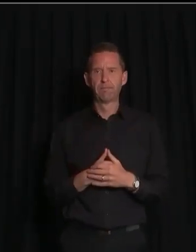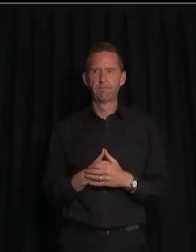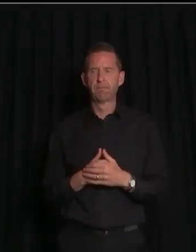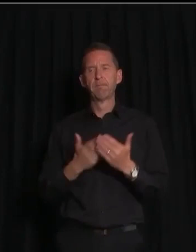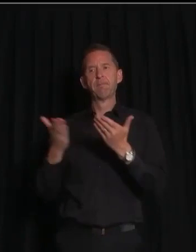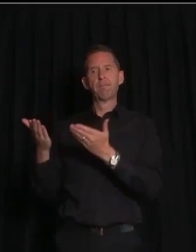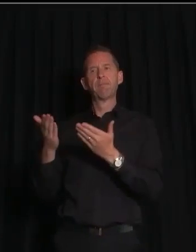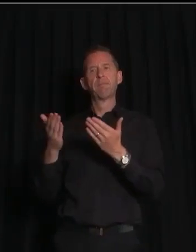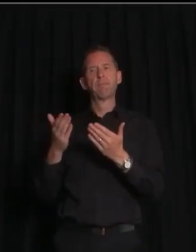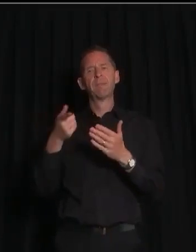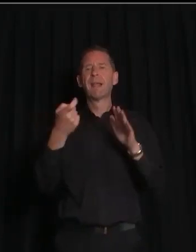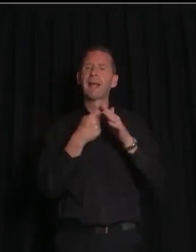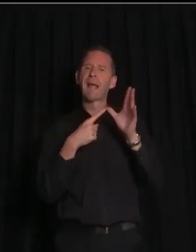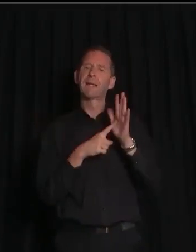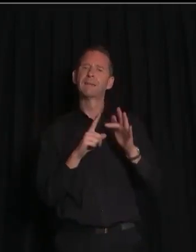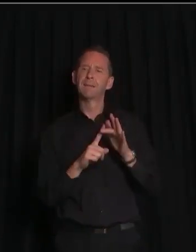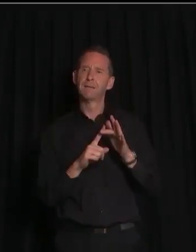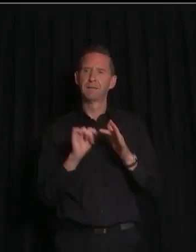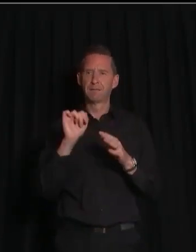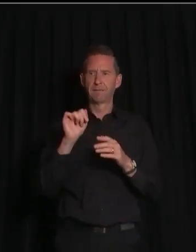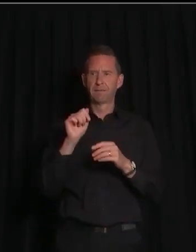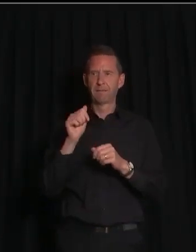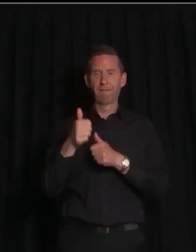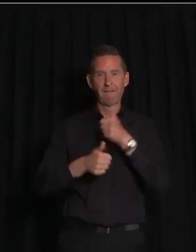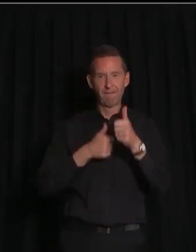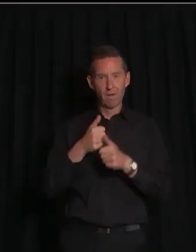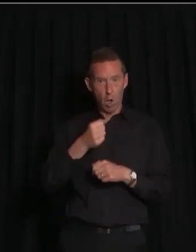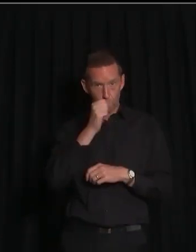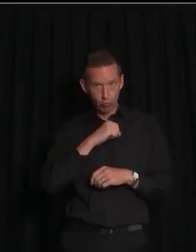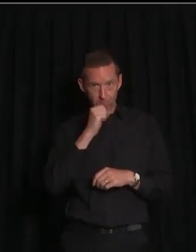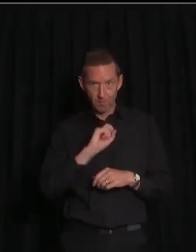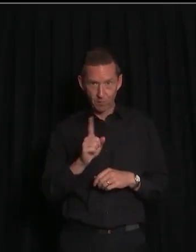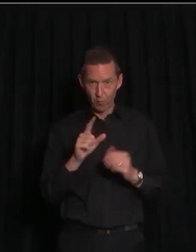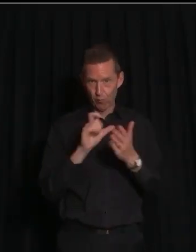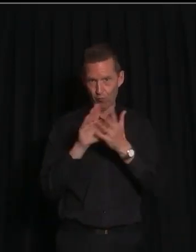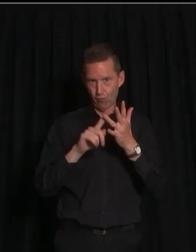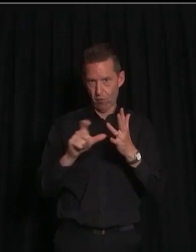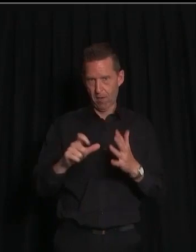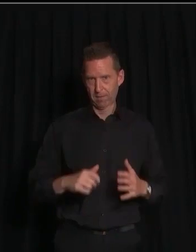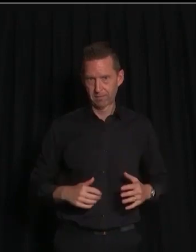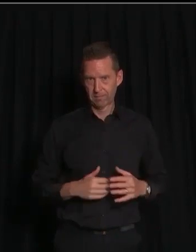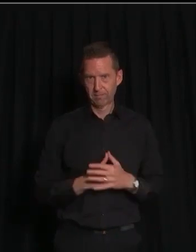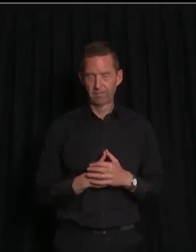Kate's favorite ice cream flavor is chocolate.